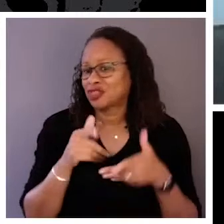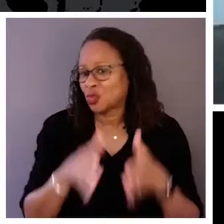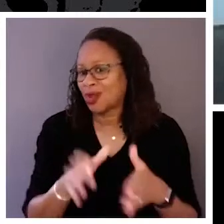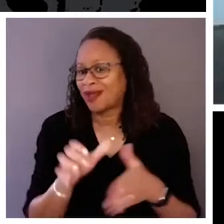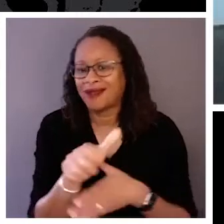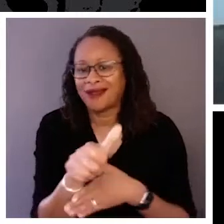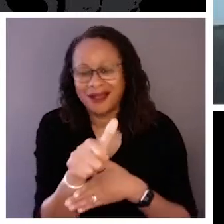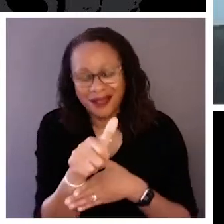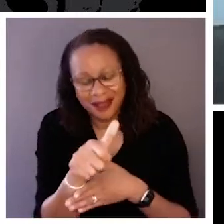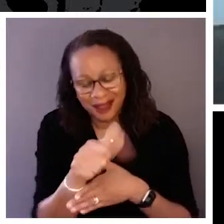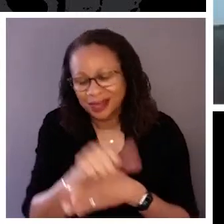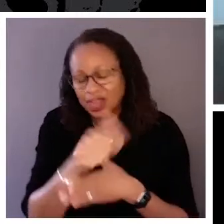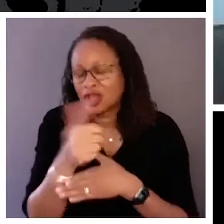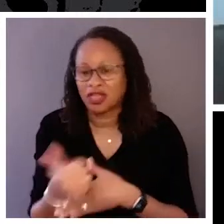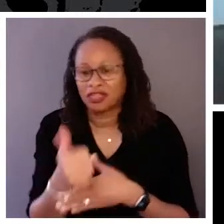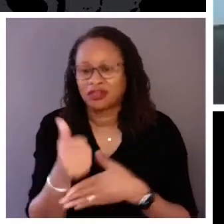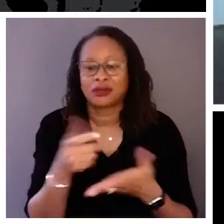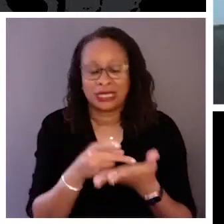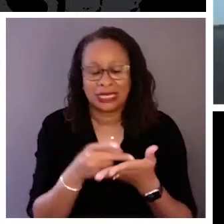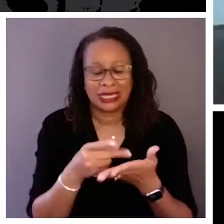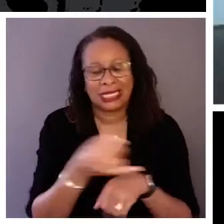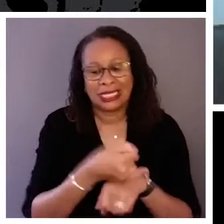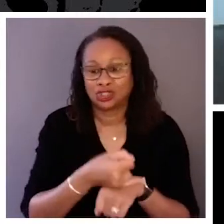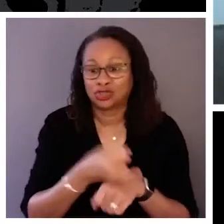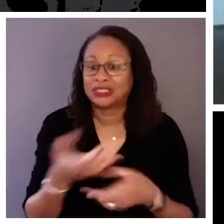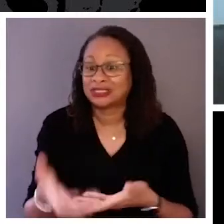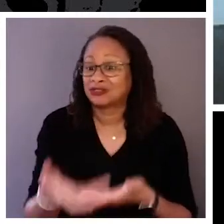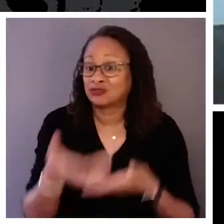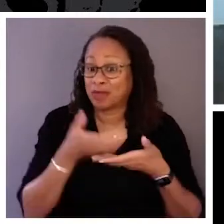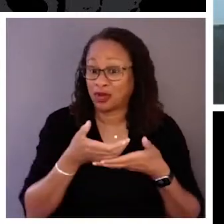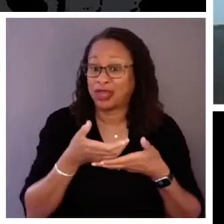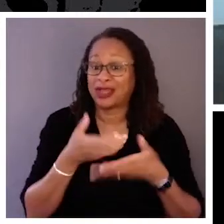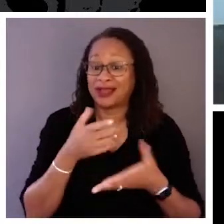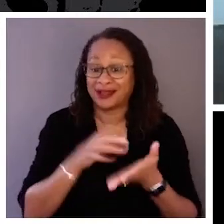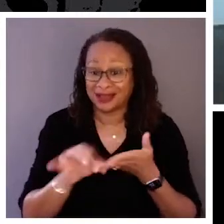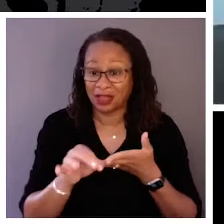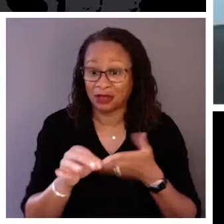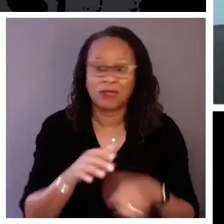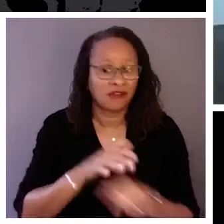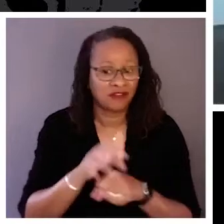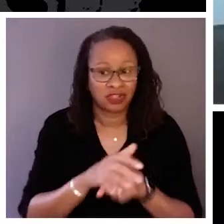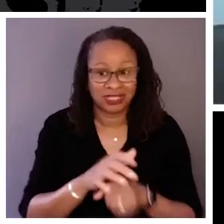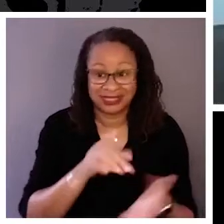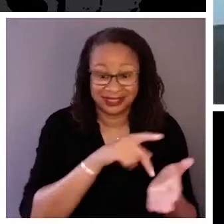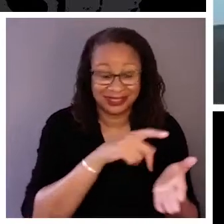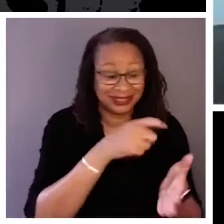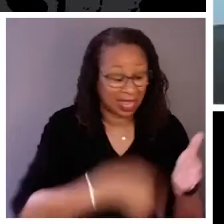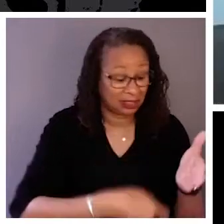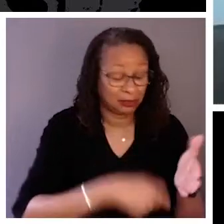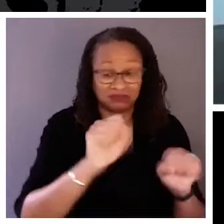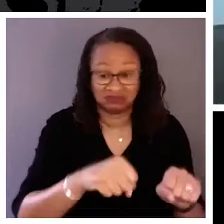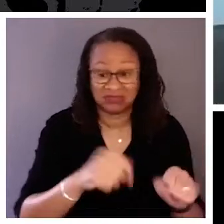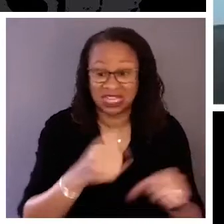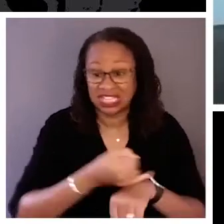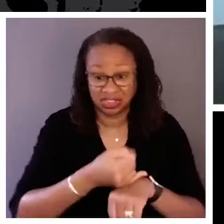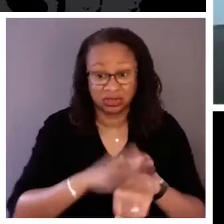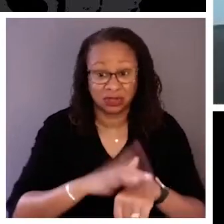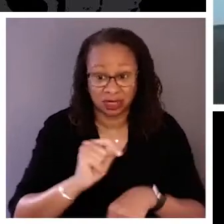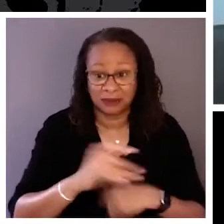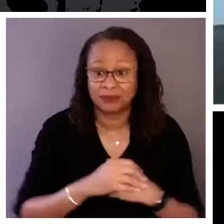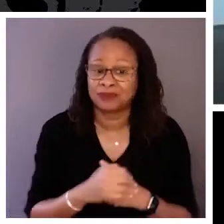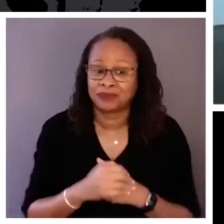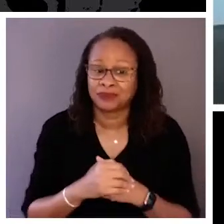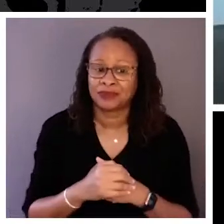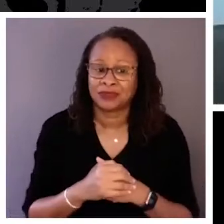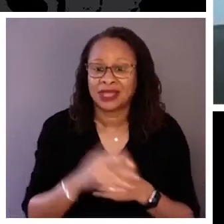interest-bearing account is treated. It's fully taxable, the interest on it, and so you